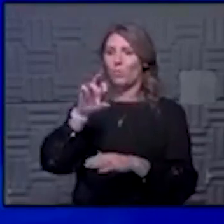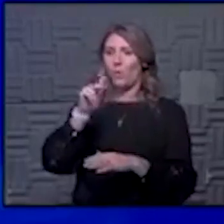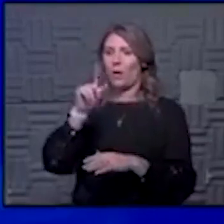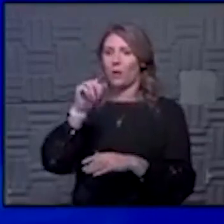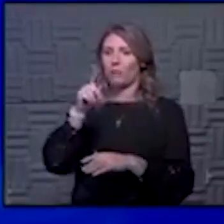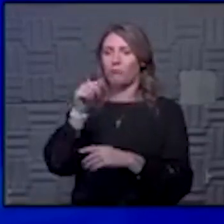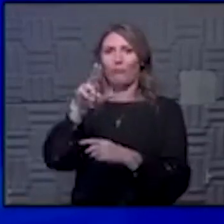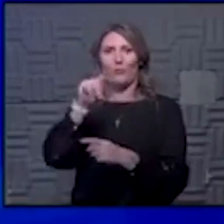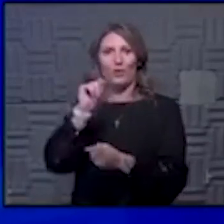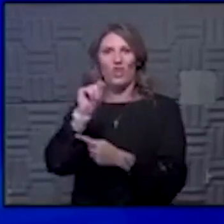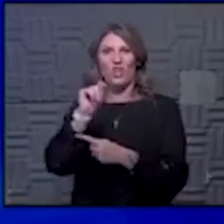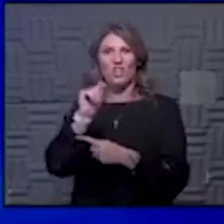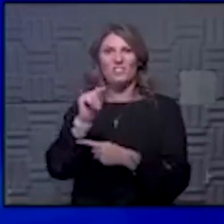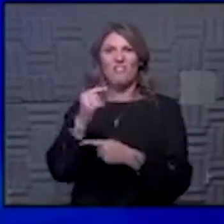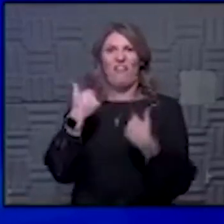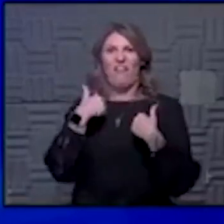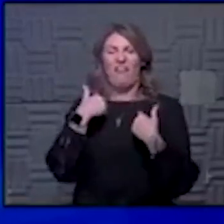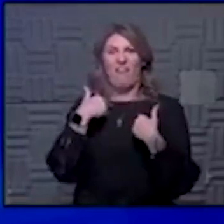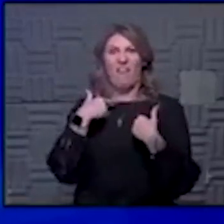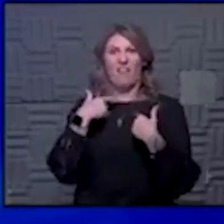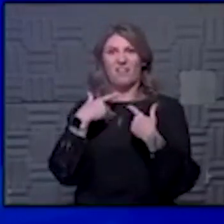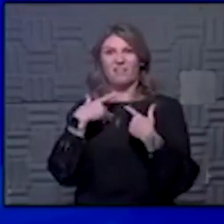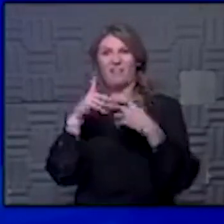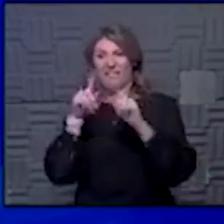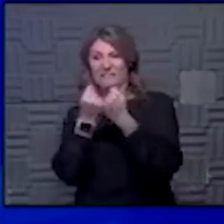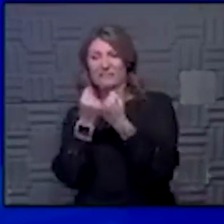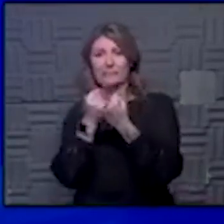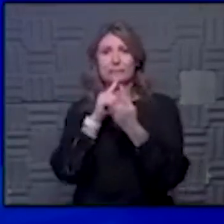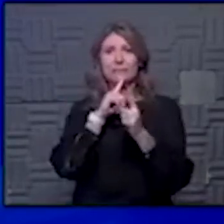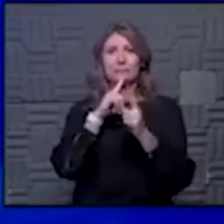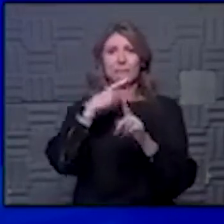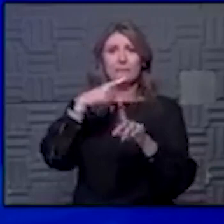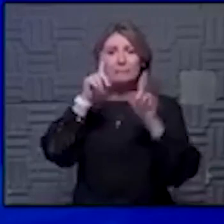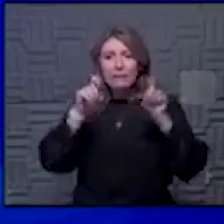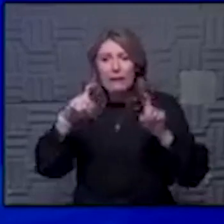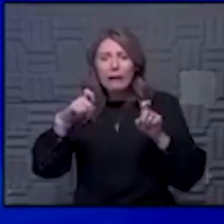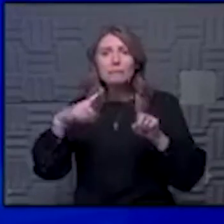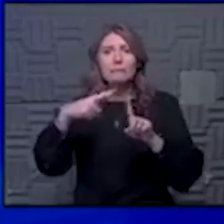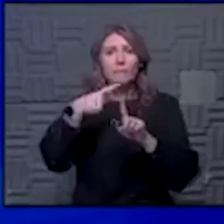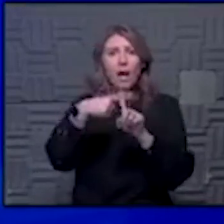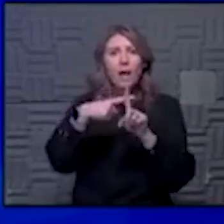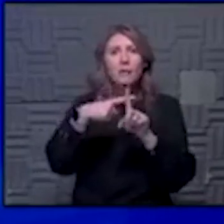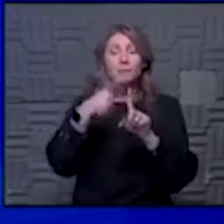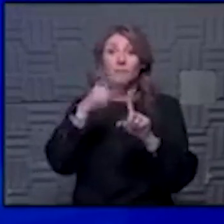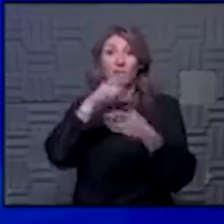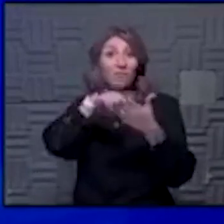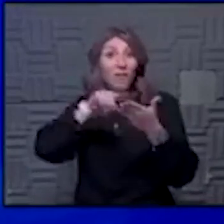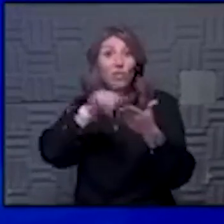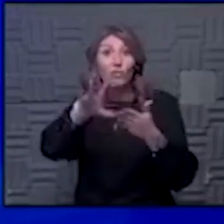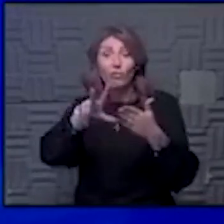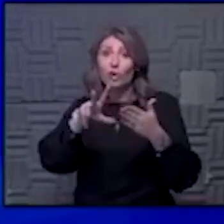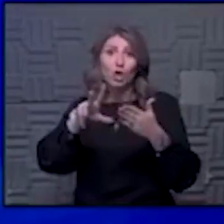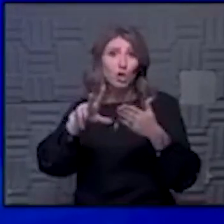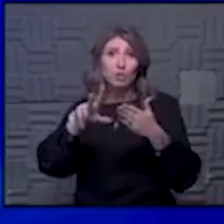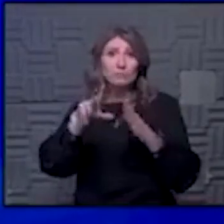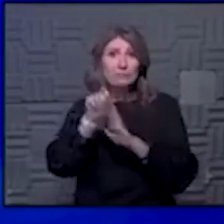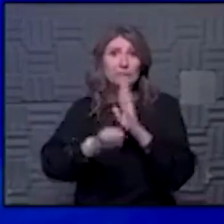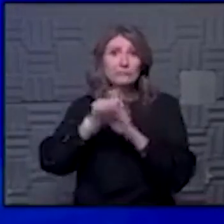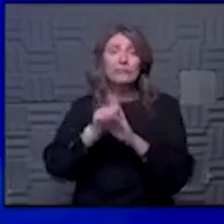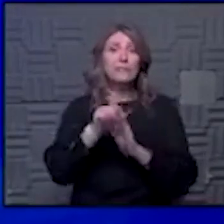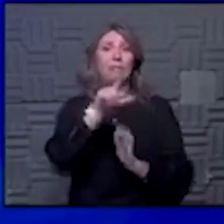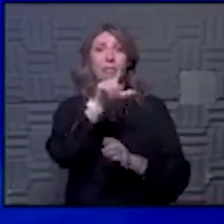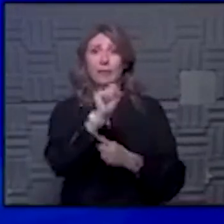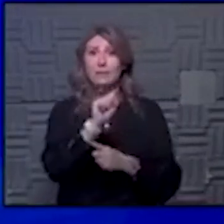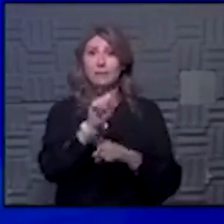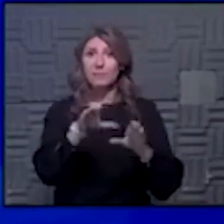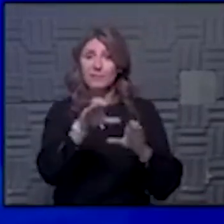kid tested positive and some other kids popped up? They canceled their season, even though they're a good team in the midst of the playoffs. And then Lee Summit did that, and